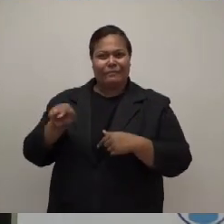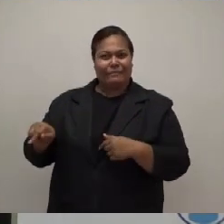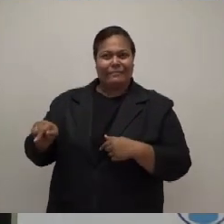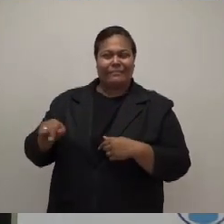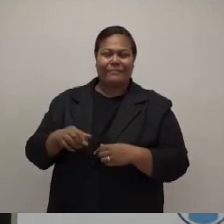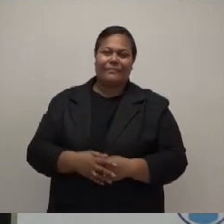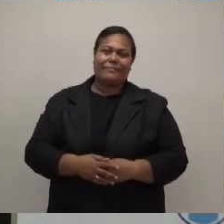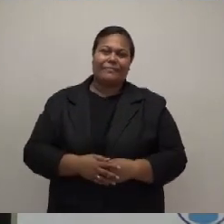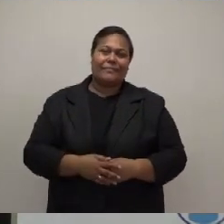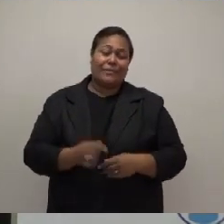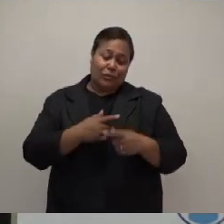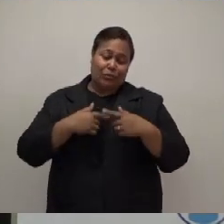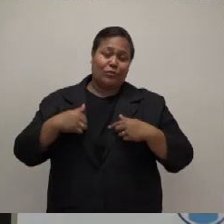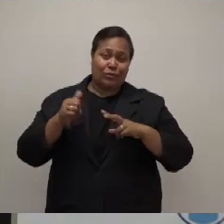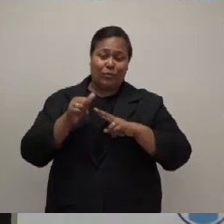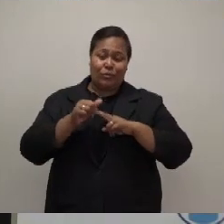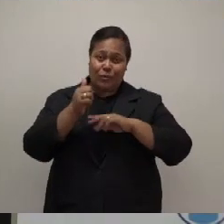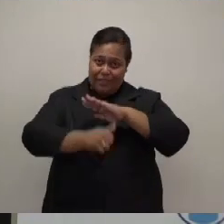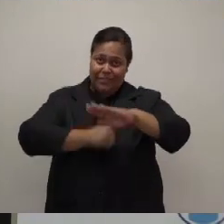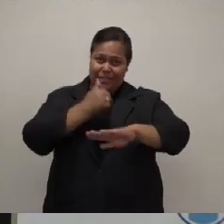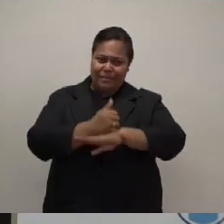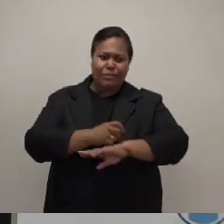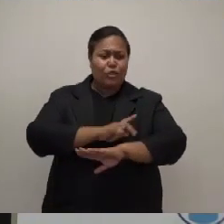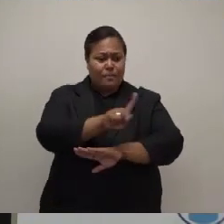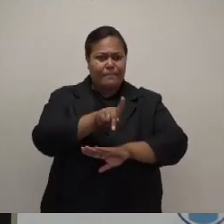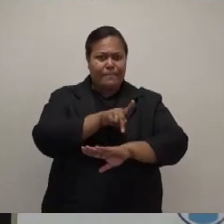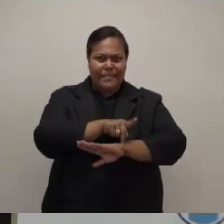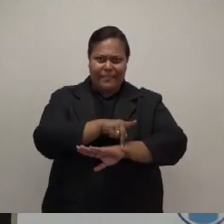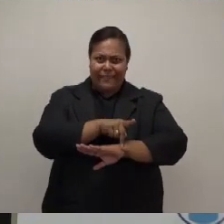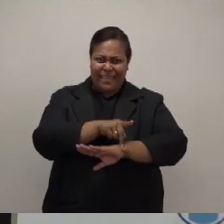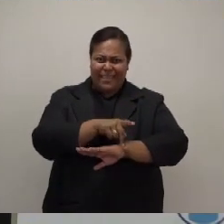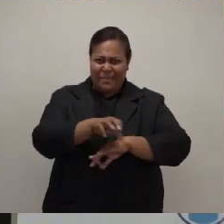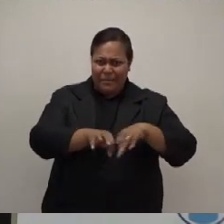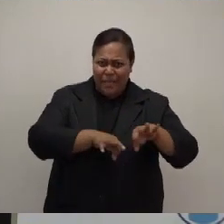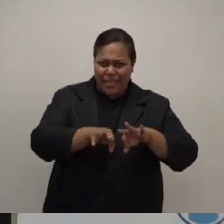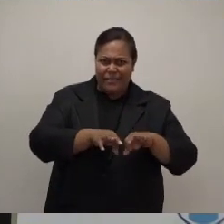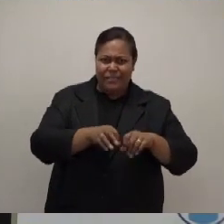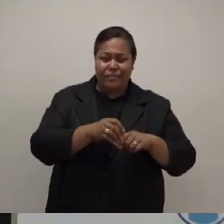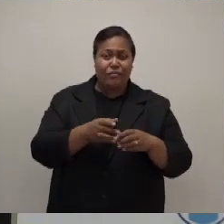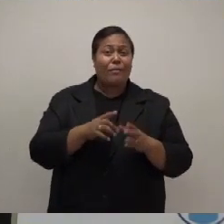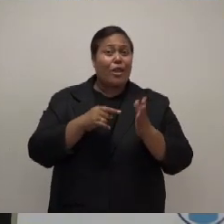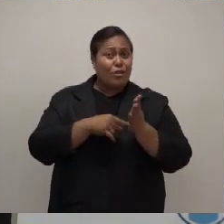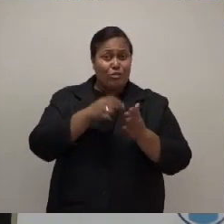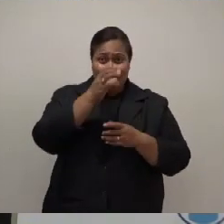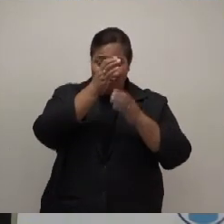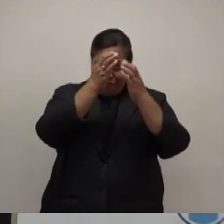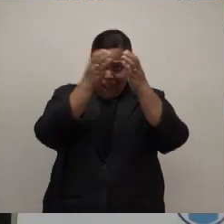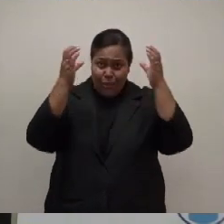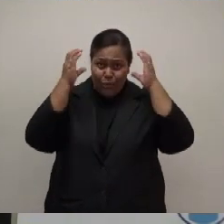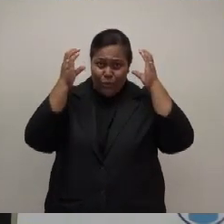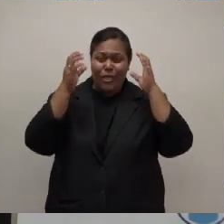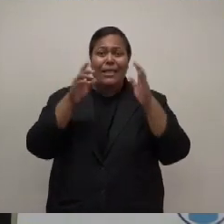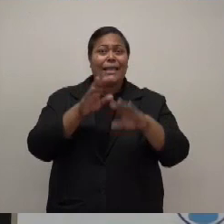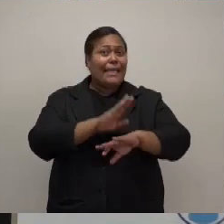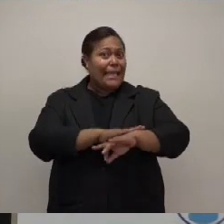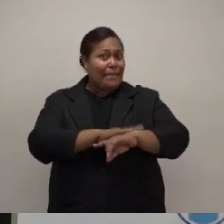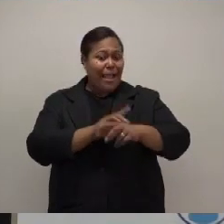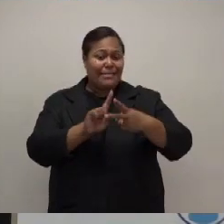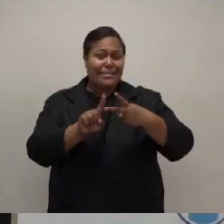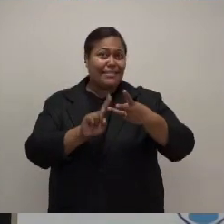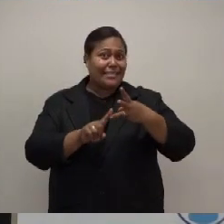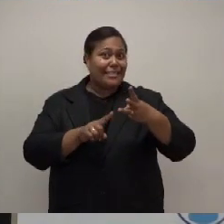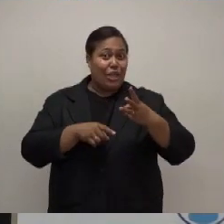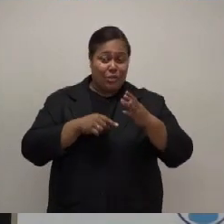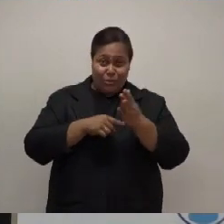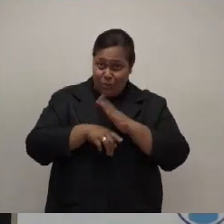We are also establishing Pacific pathways, starting with all travelers from Tuvalu, Kiribati, and Tonga. As the only